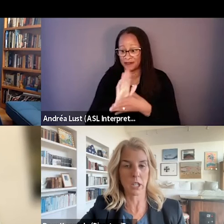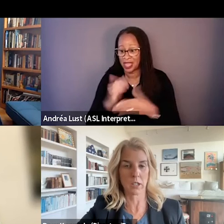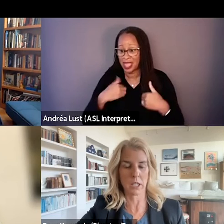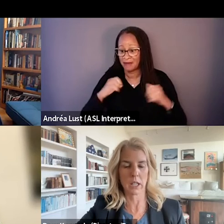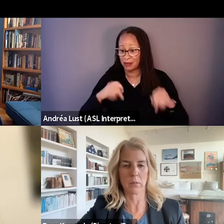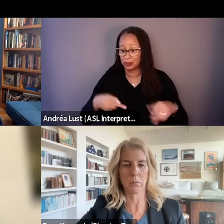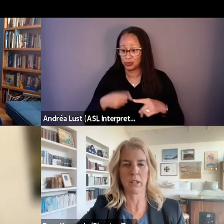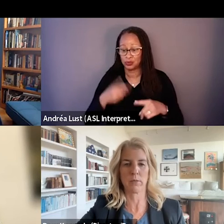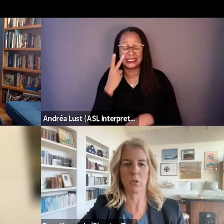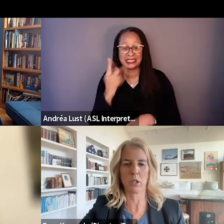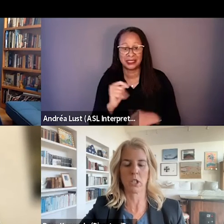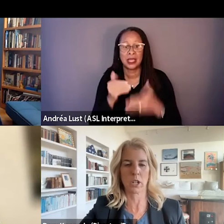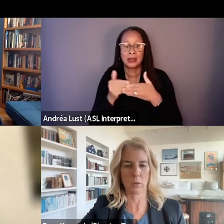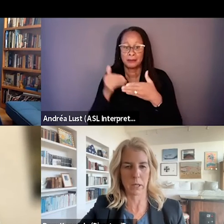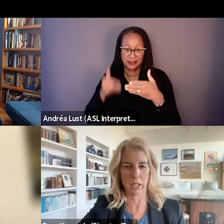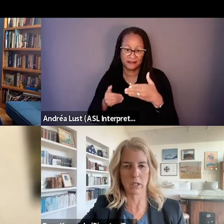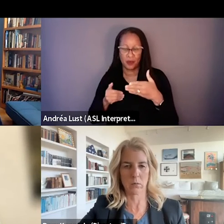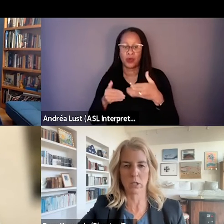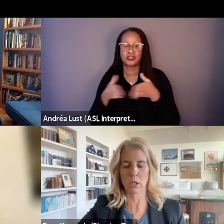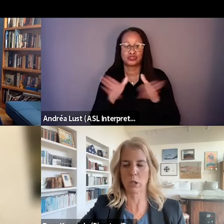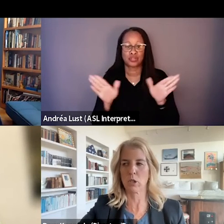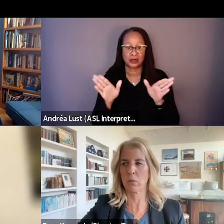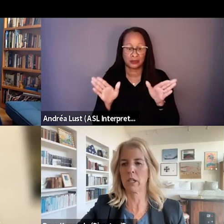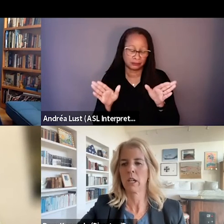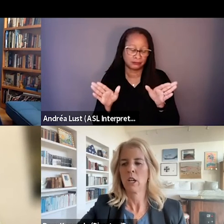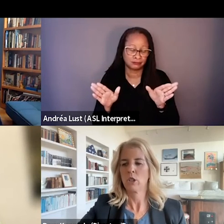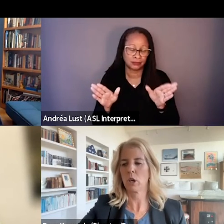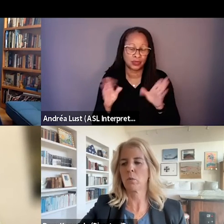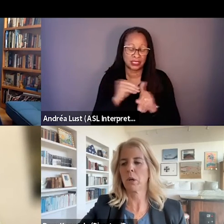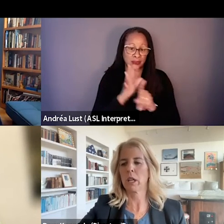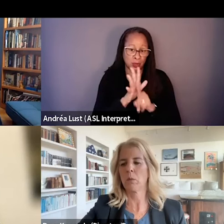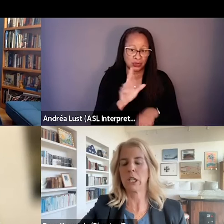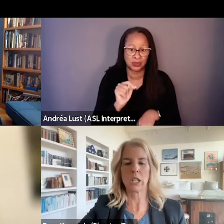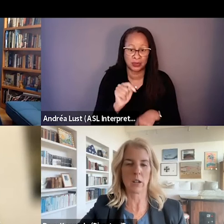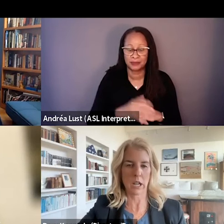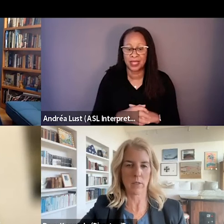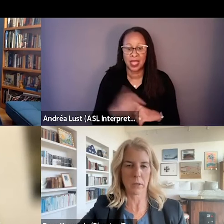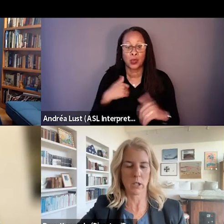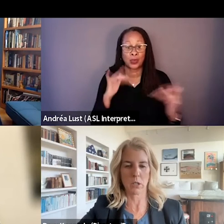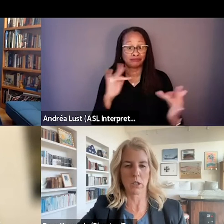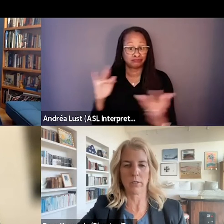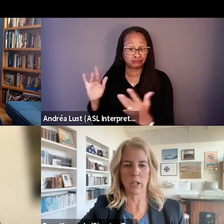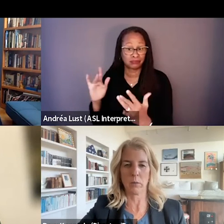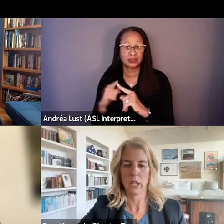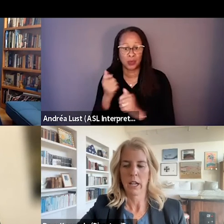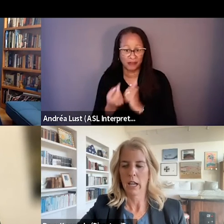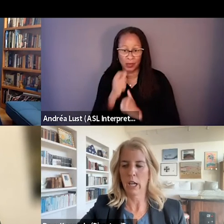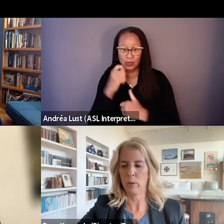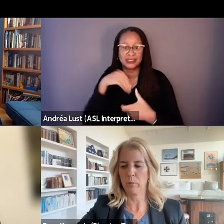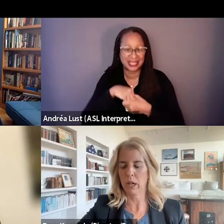an opportunity to see it before the general public was exposed to it. So we reached out to everybody who was in the